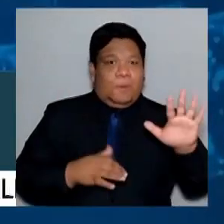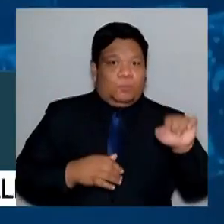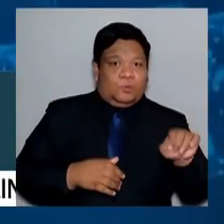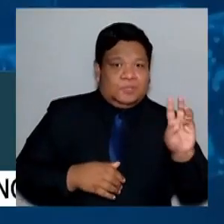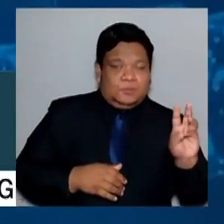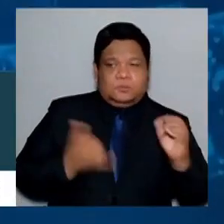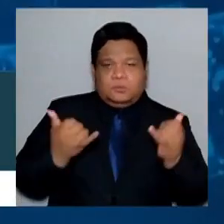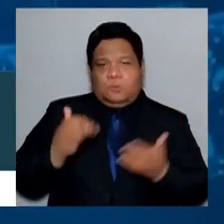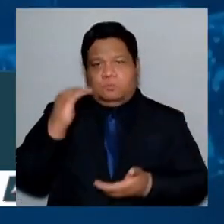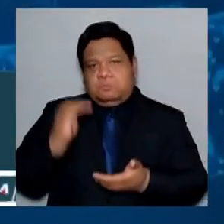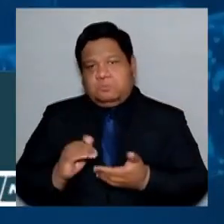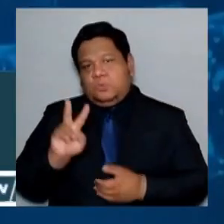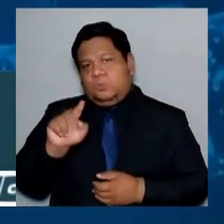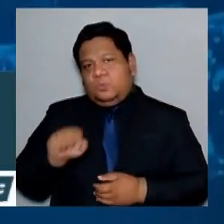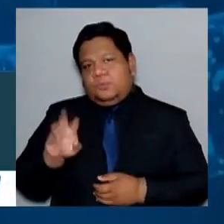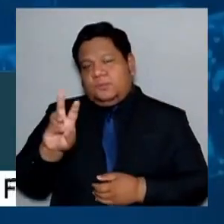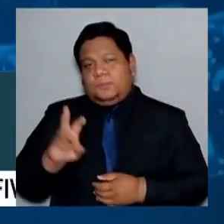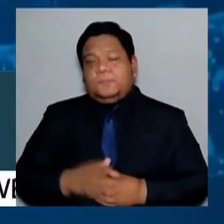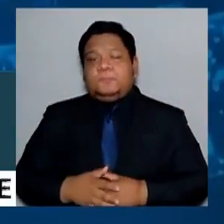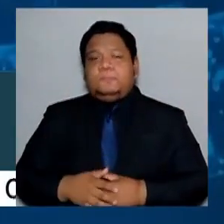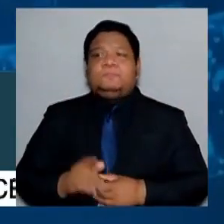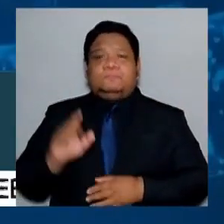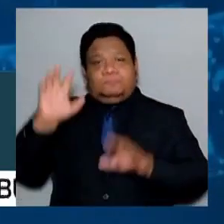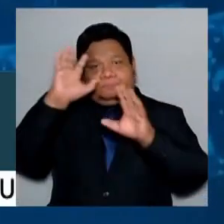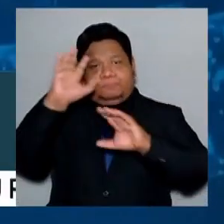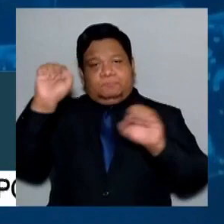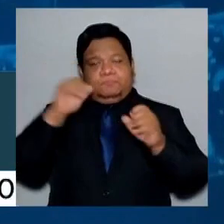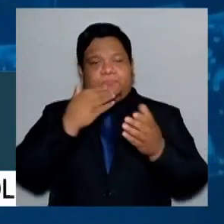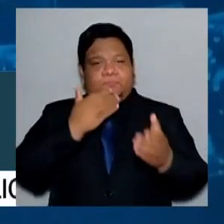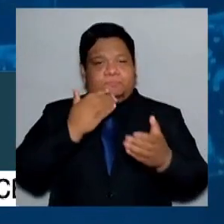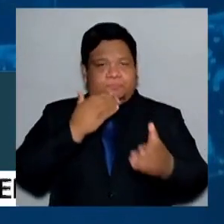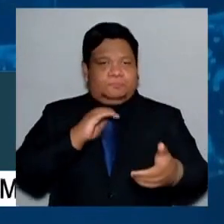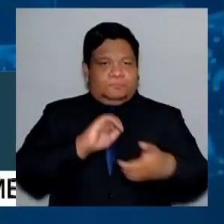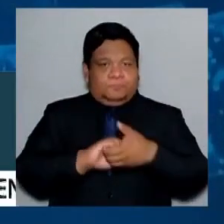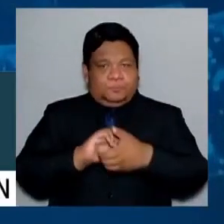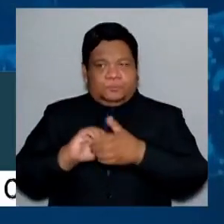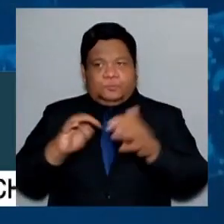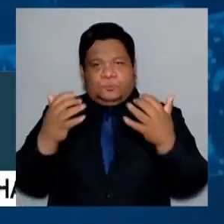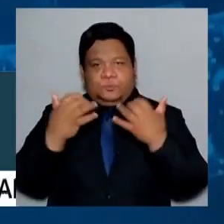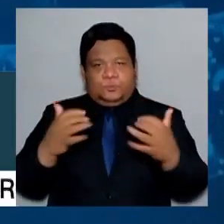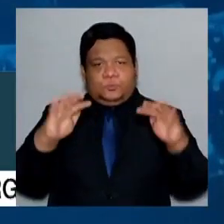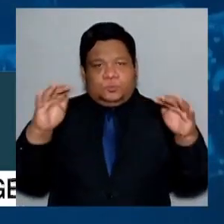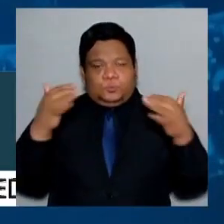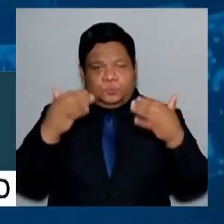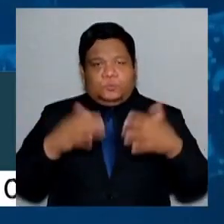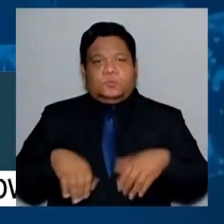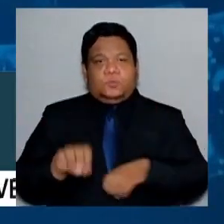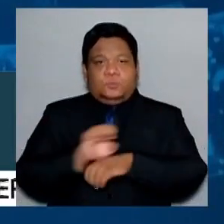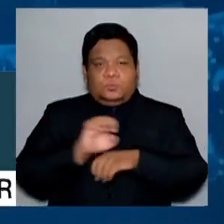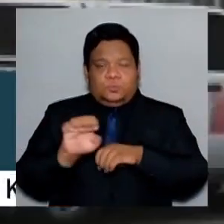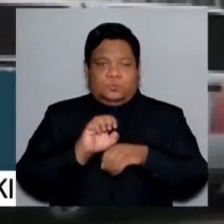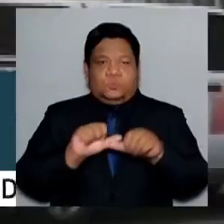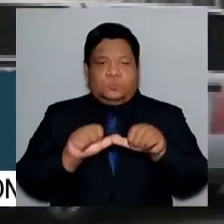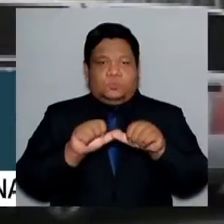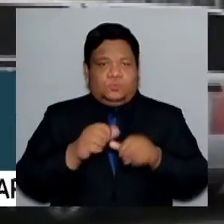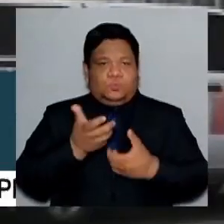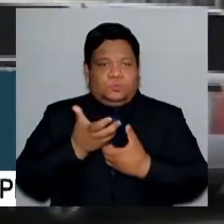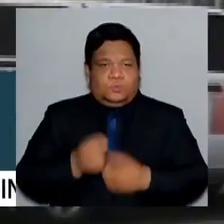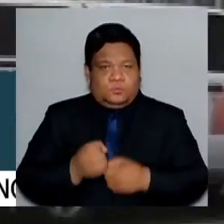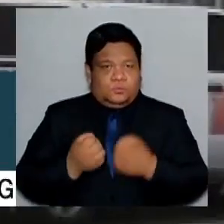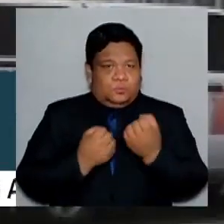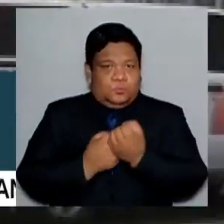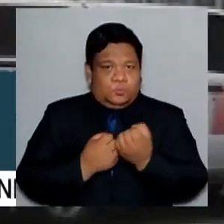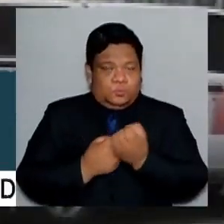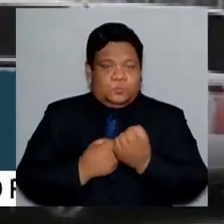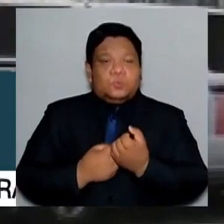also thanks their partners, audiences, employees, and stockholders for the continued trust and support as